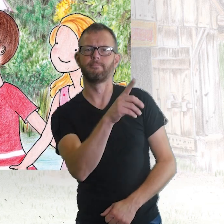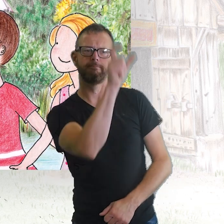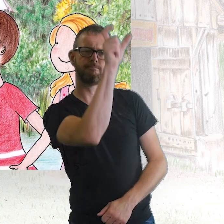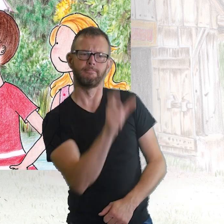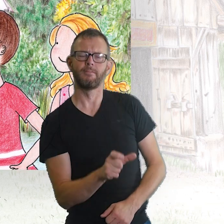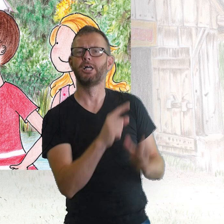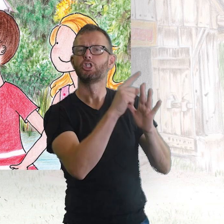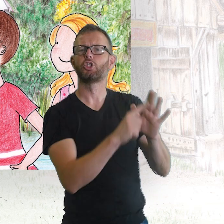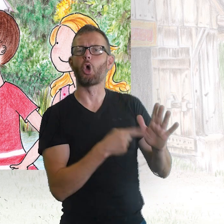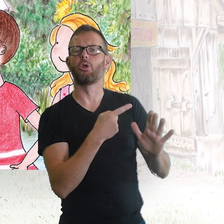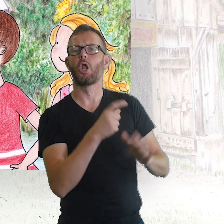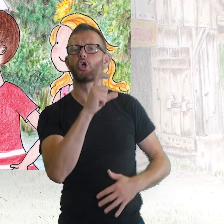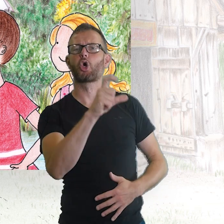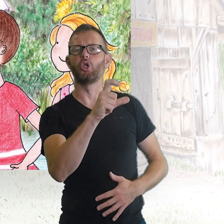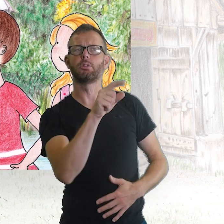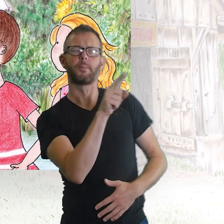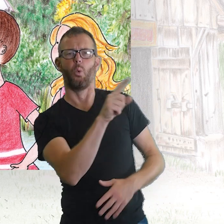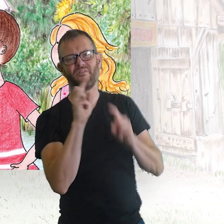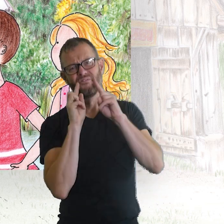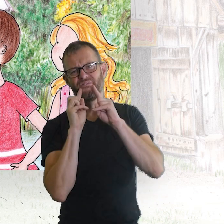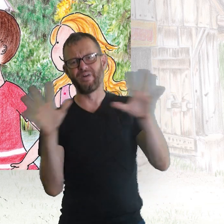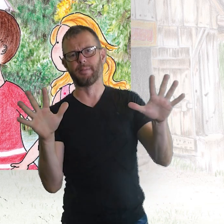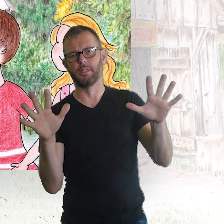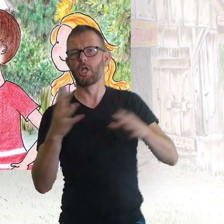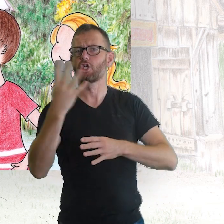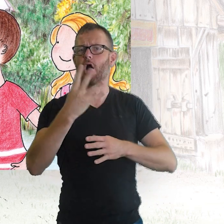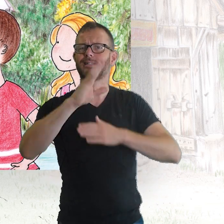John Constable was a famous 19th century artist.